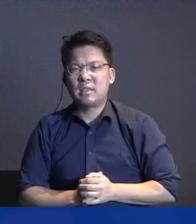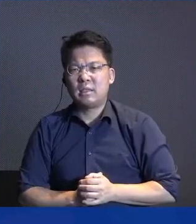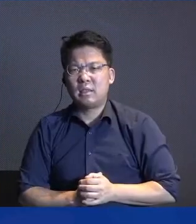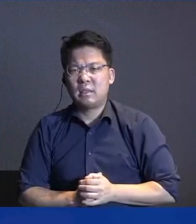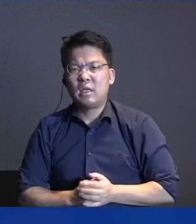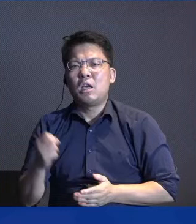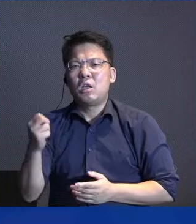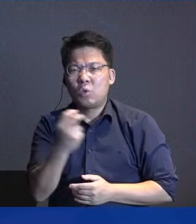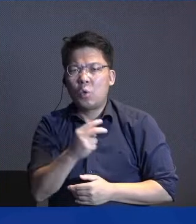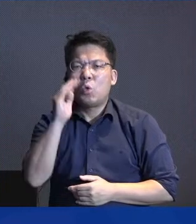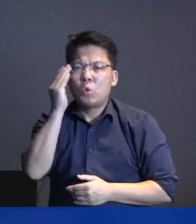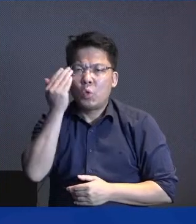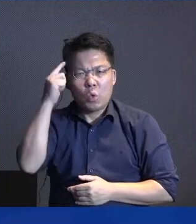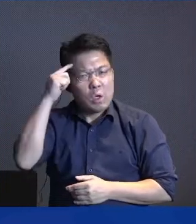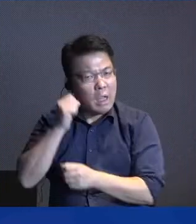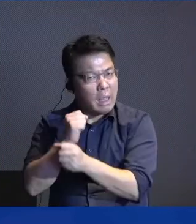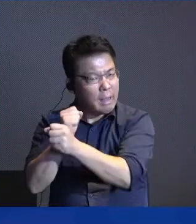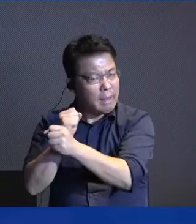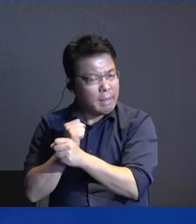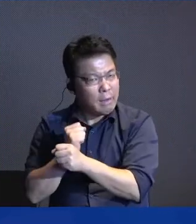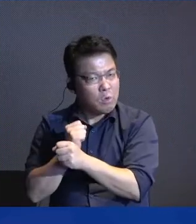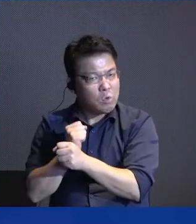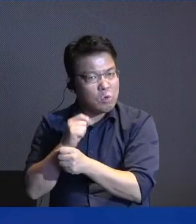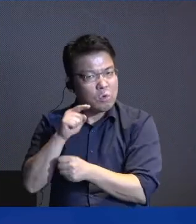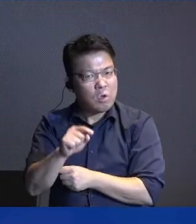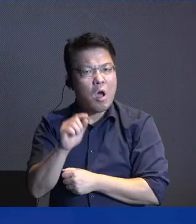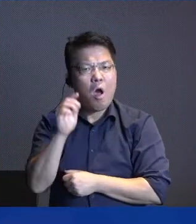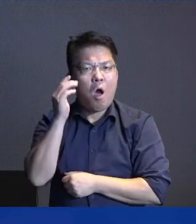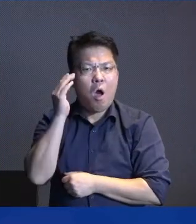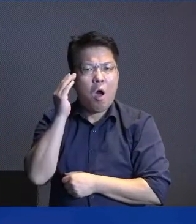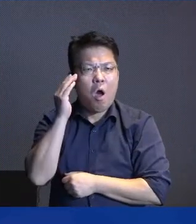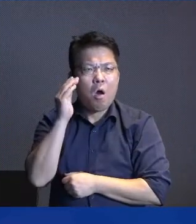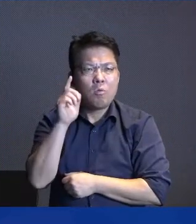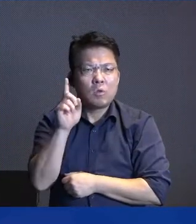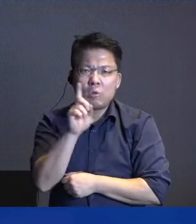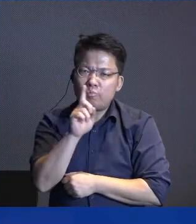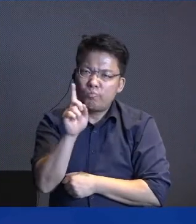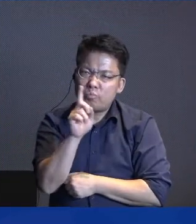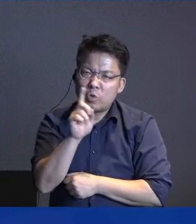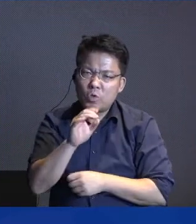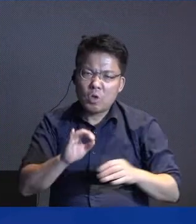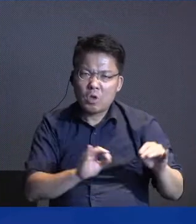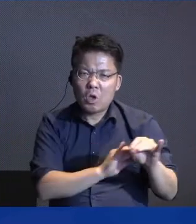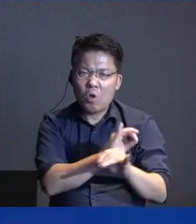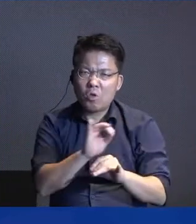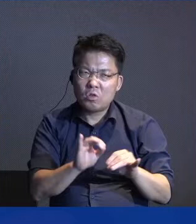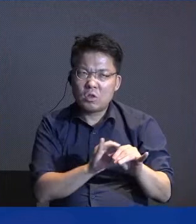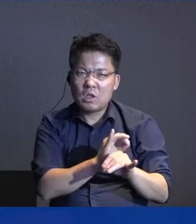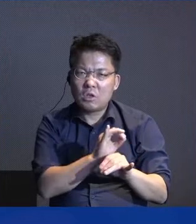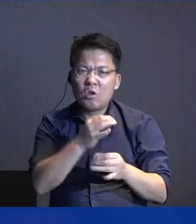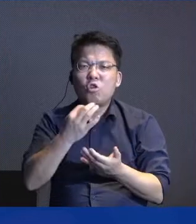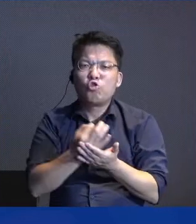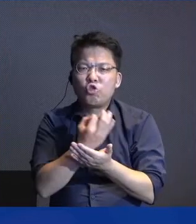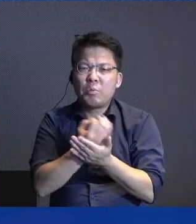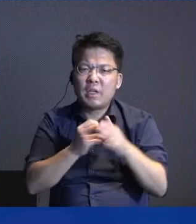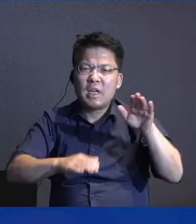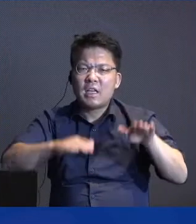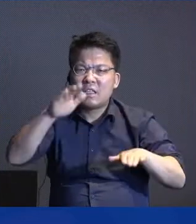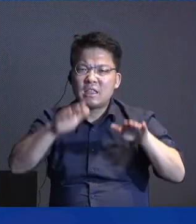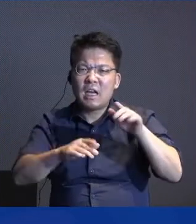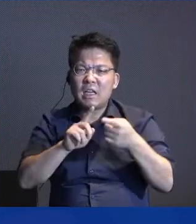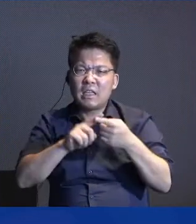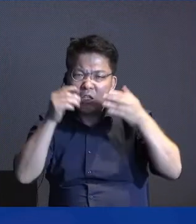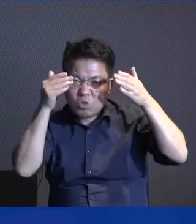financial adversities the older adults might also experience during the pandemic and its impact on